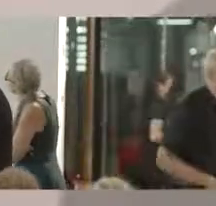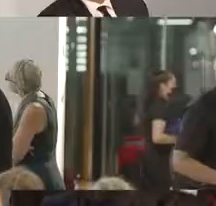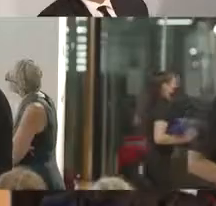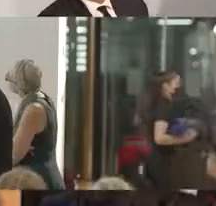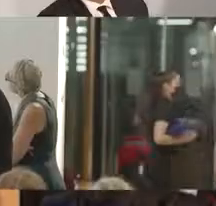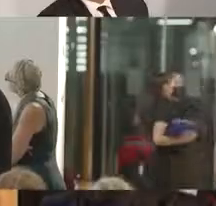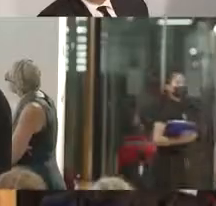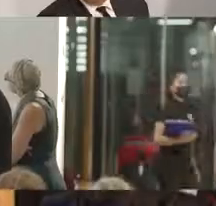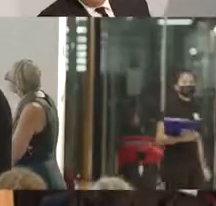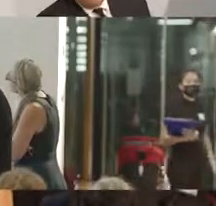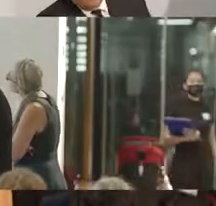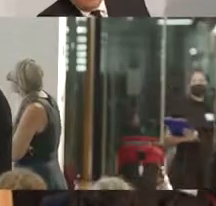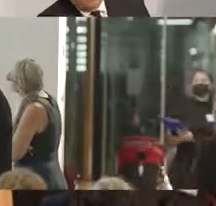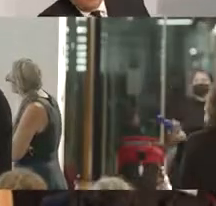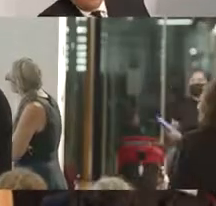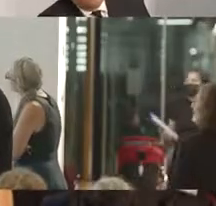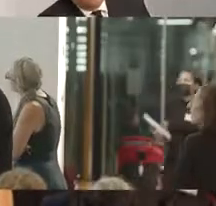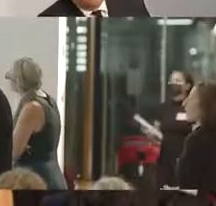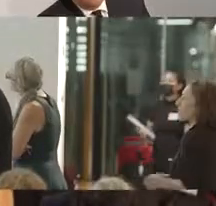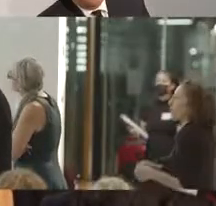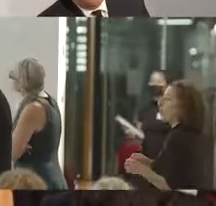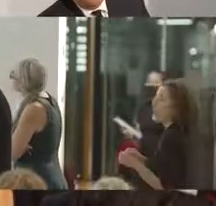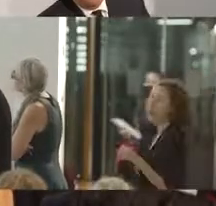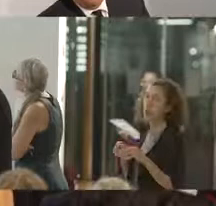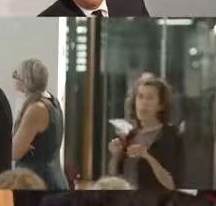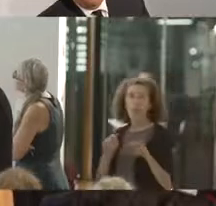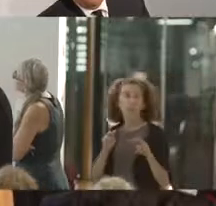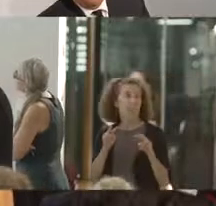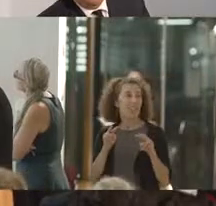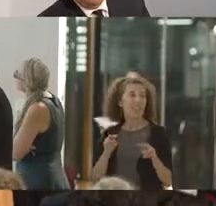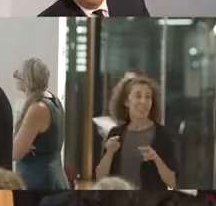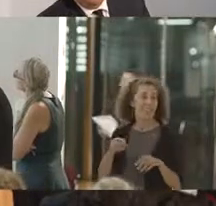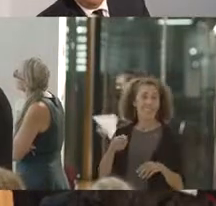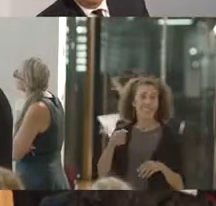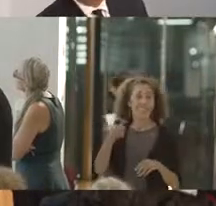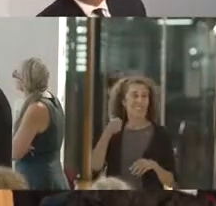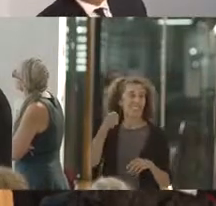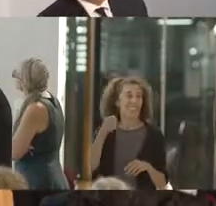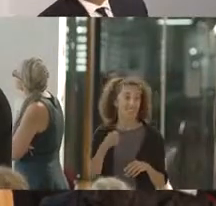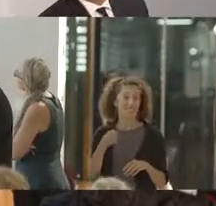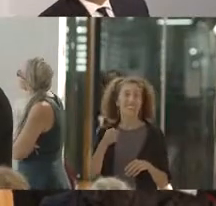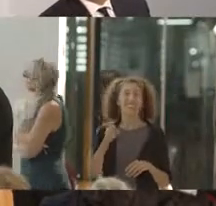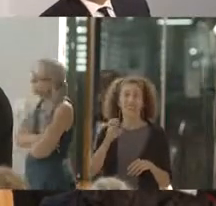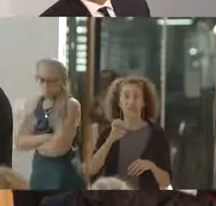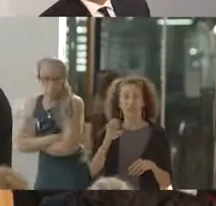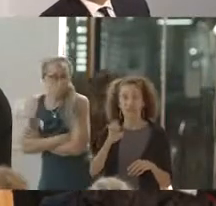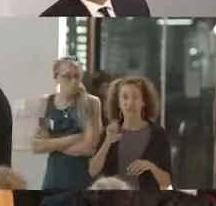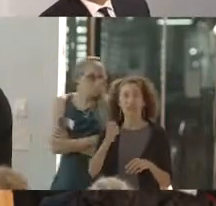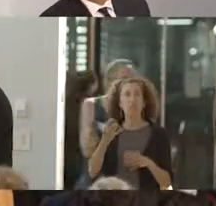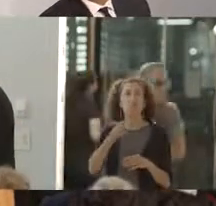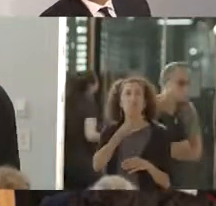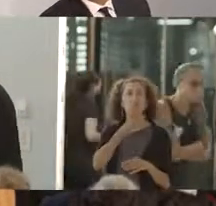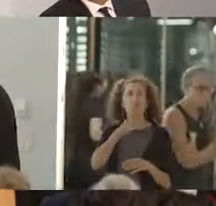South Esplanade, can we go to the South Esplanade? What is the height of the roller deployables in